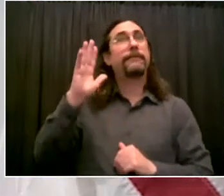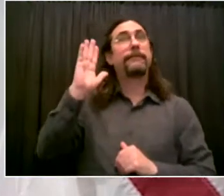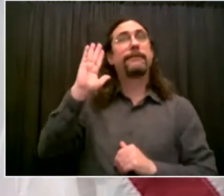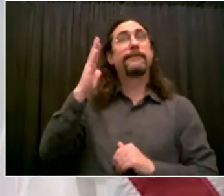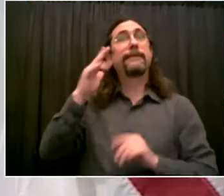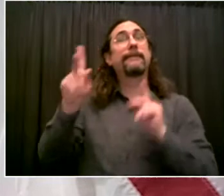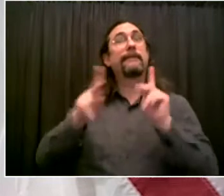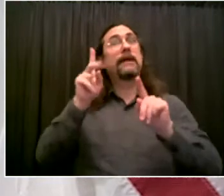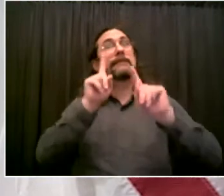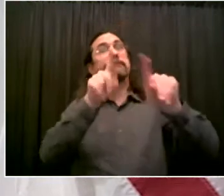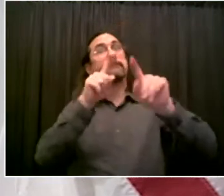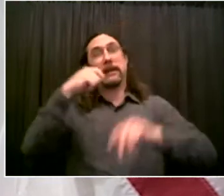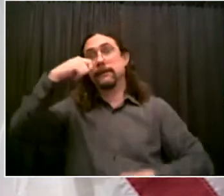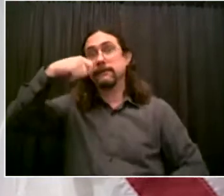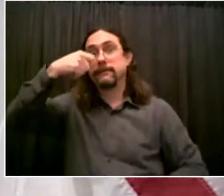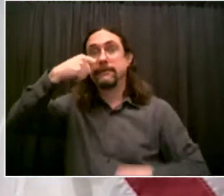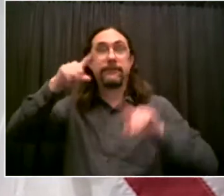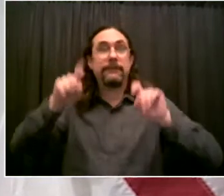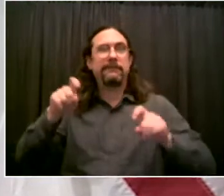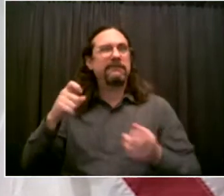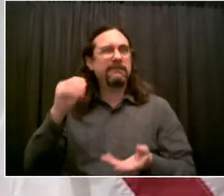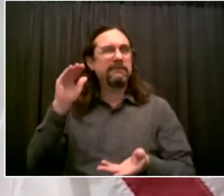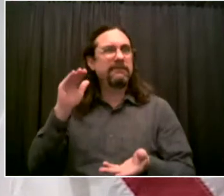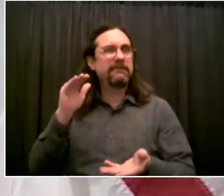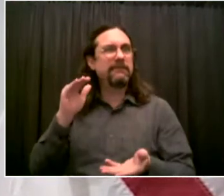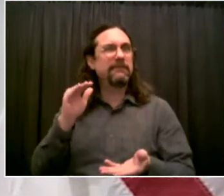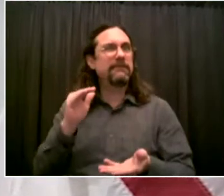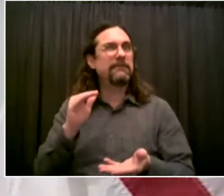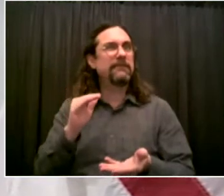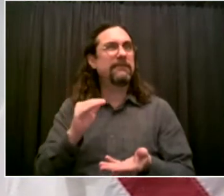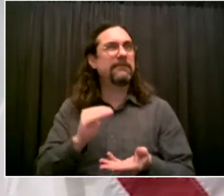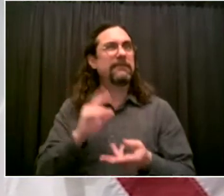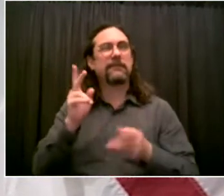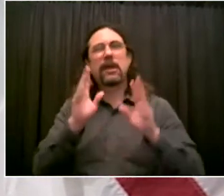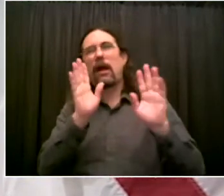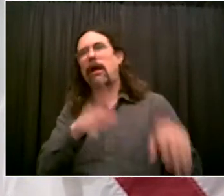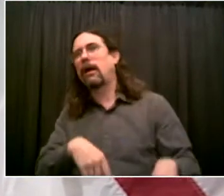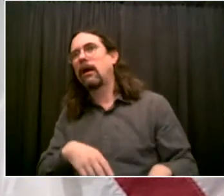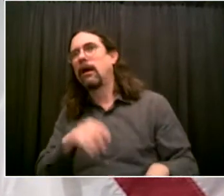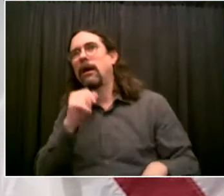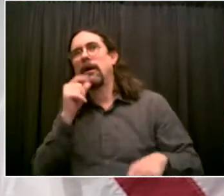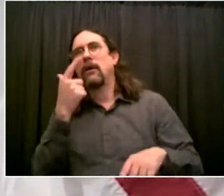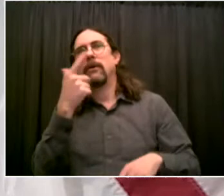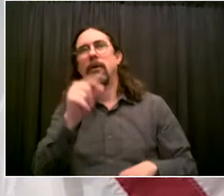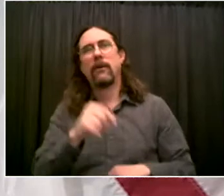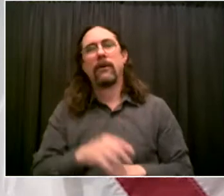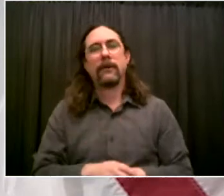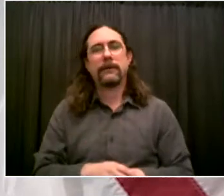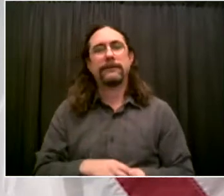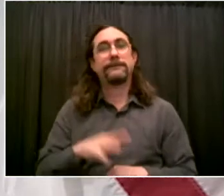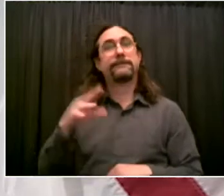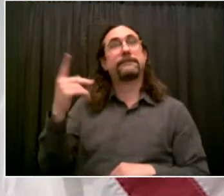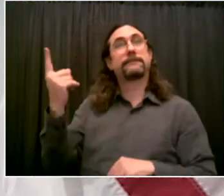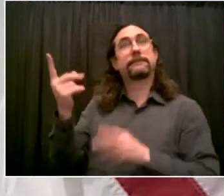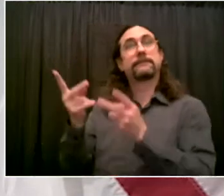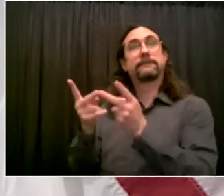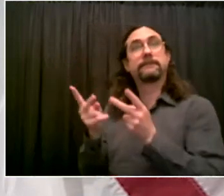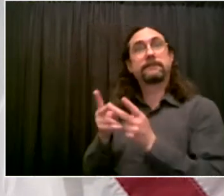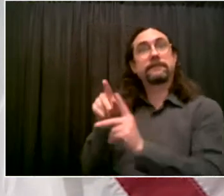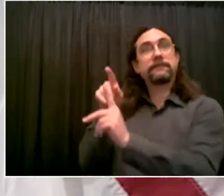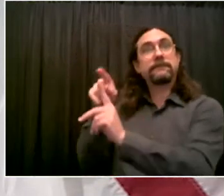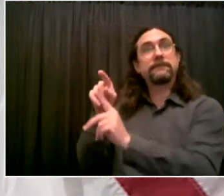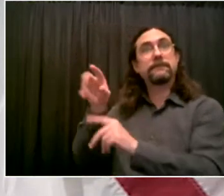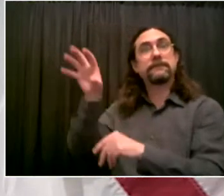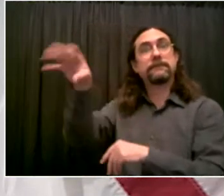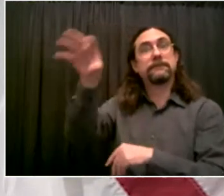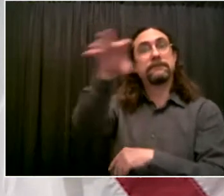Slope. They said so few people are going out to get tests now that their usual 5-day turnaround is now down to around 2 days. So I